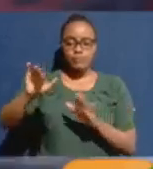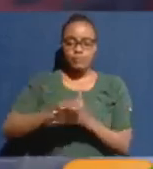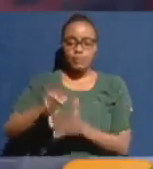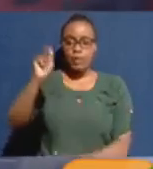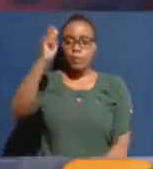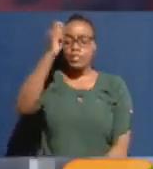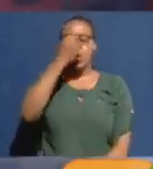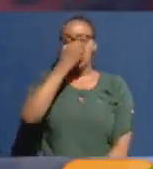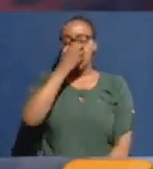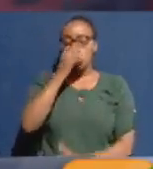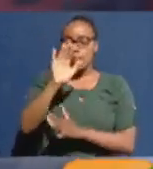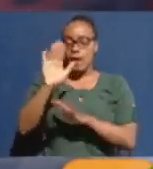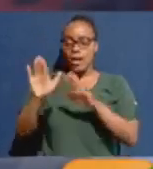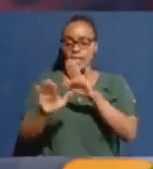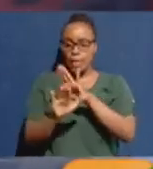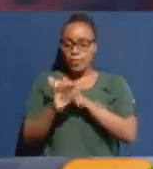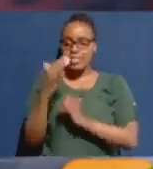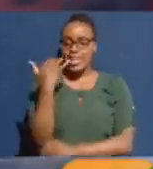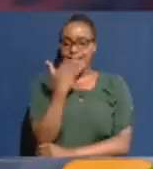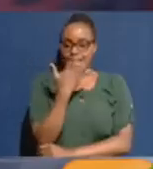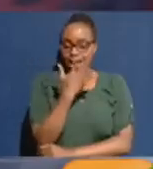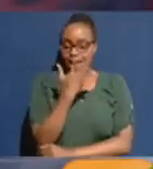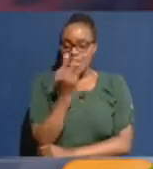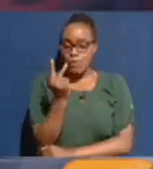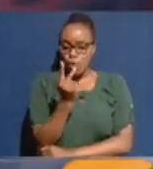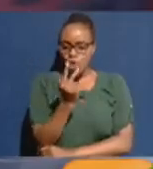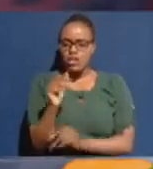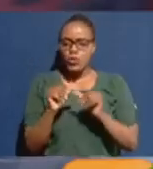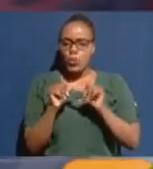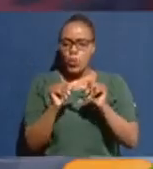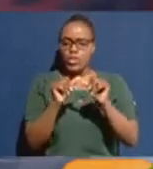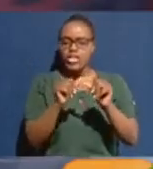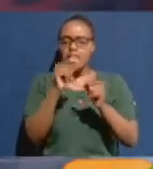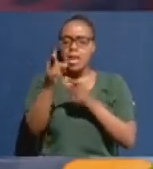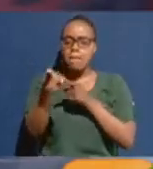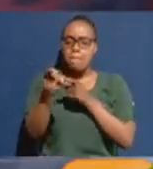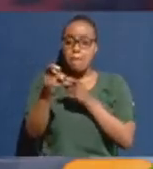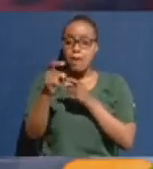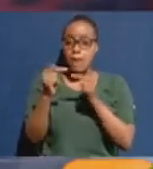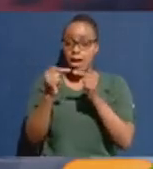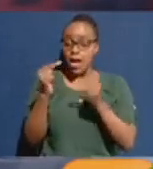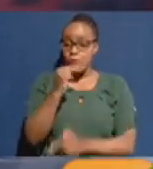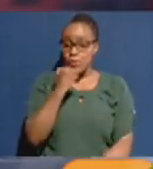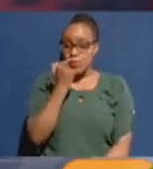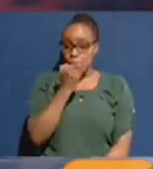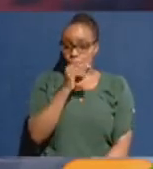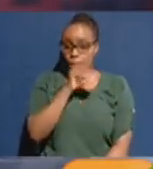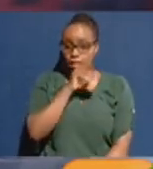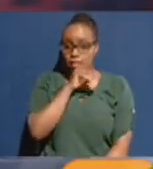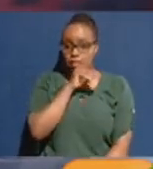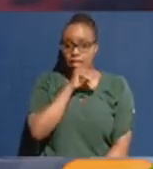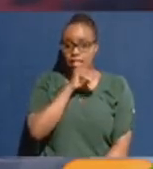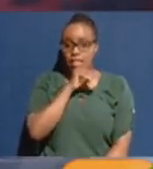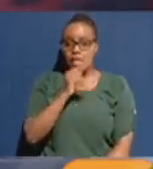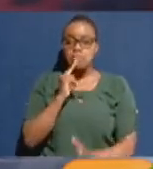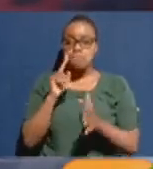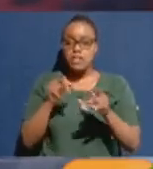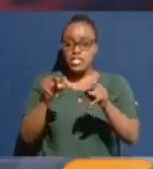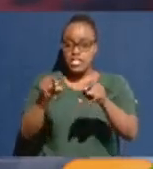President William Ruto and his deputy Rigathi Gachagua continued their onslaught against ODM leader Raila Odinga, arguing that